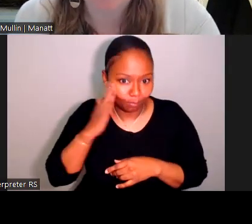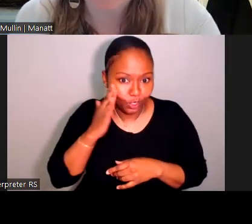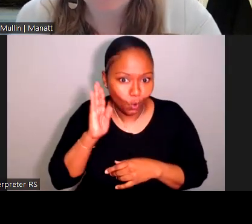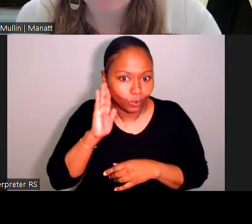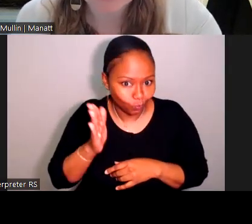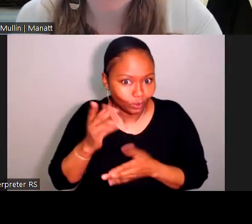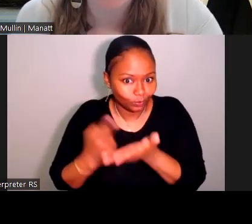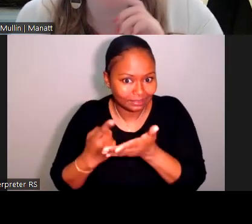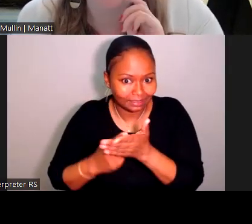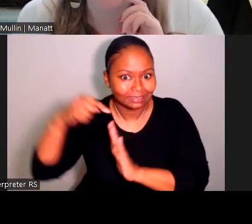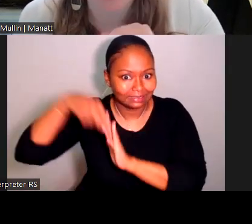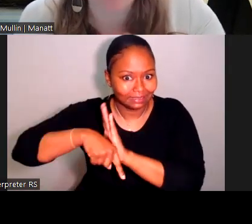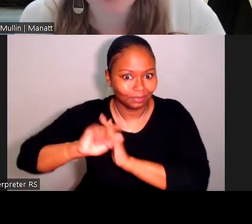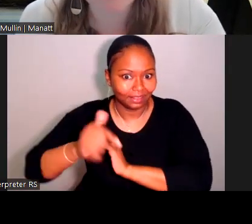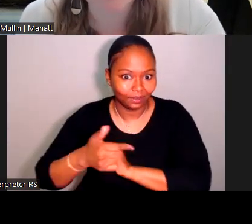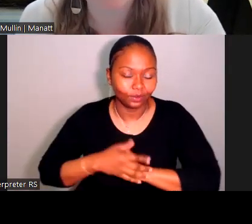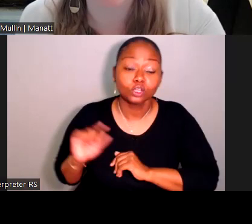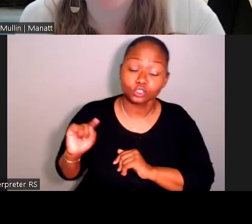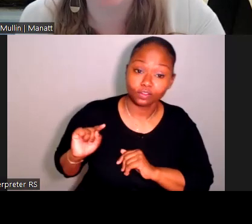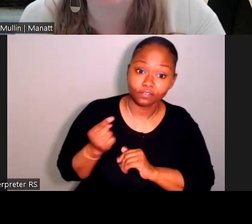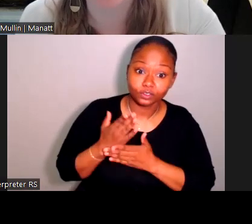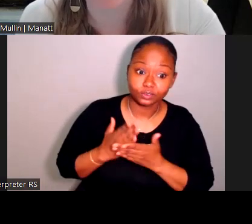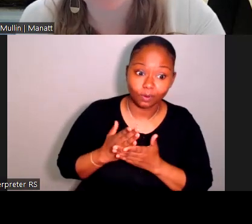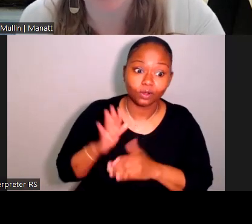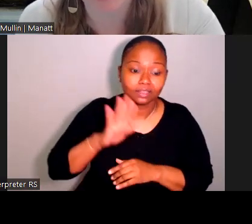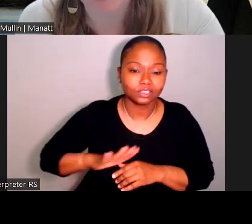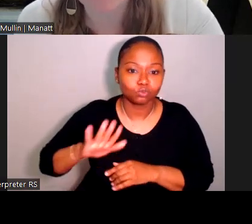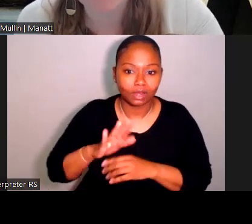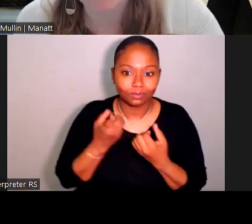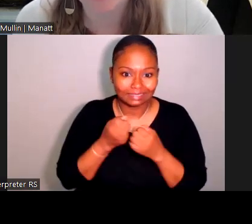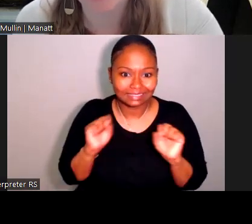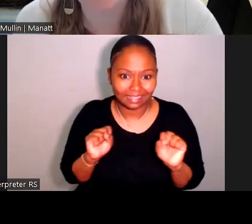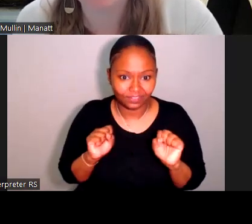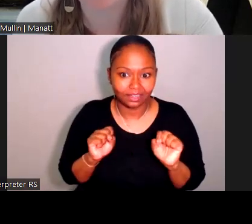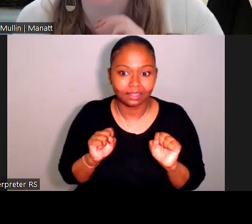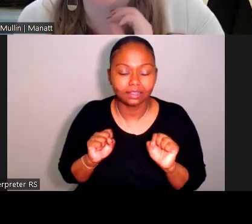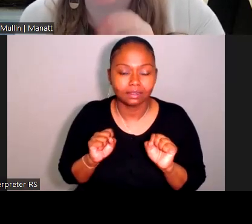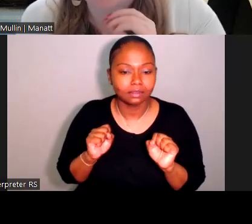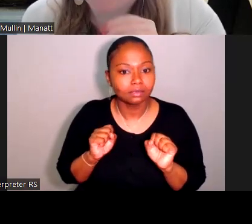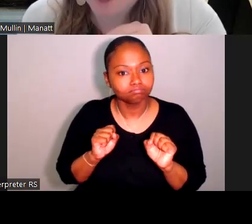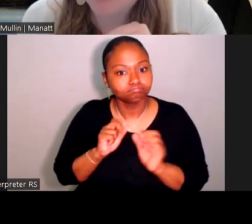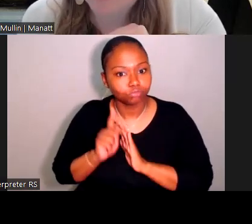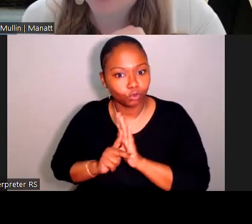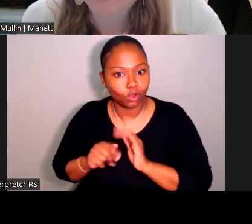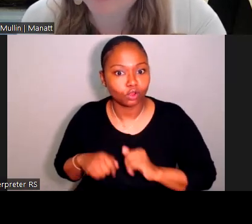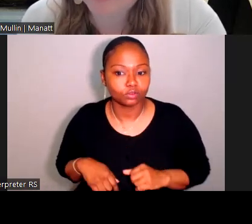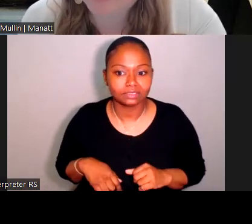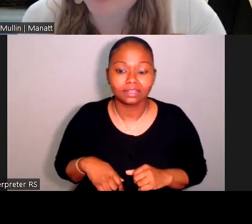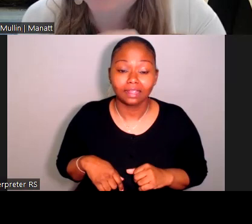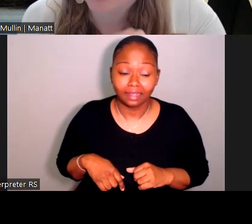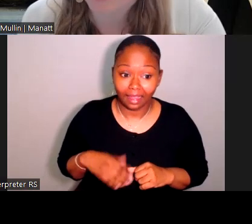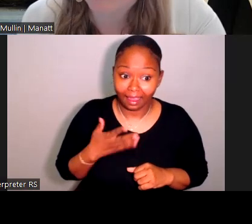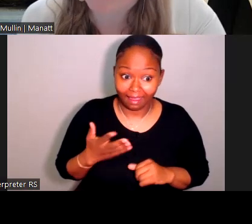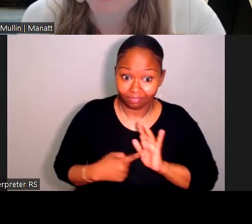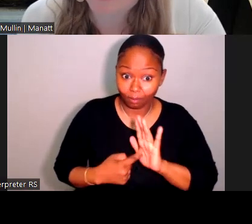moment. So the first piece is around safety protocols. And the straw model that we'll be discussing